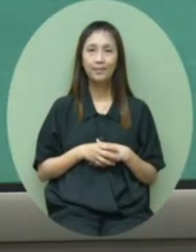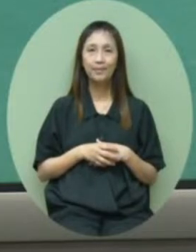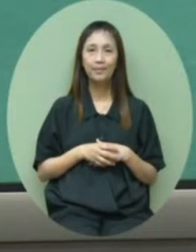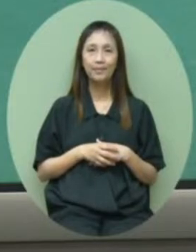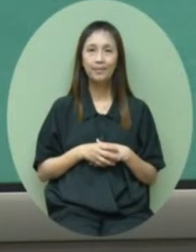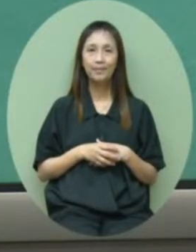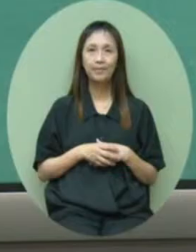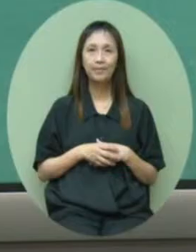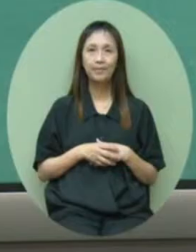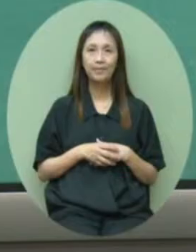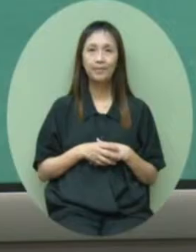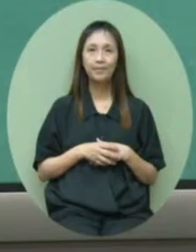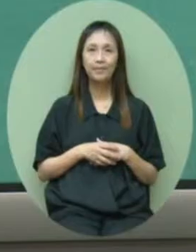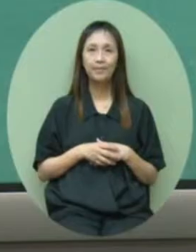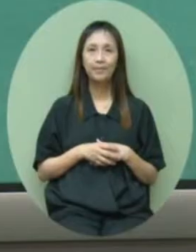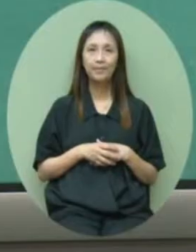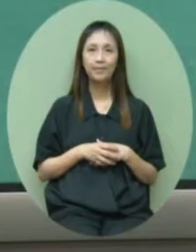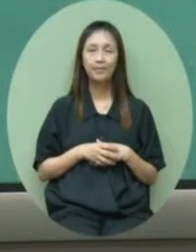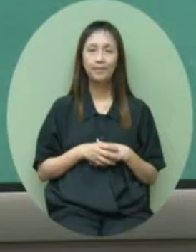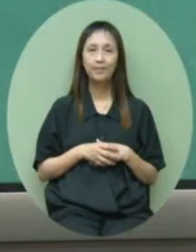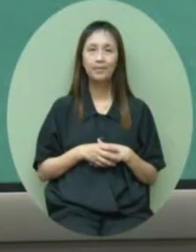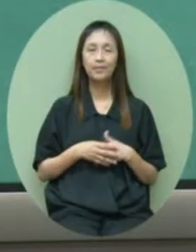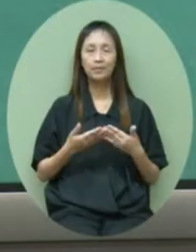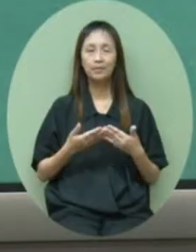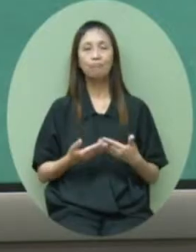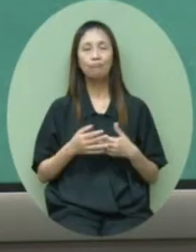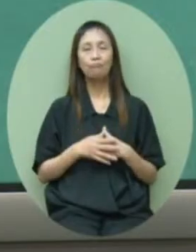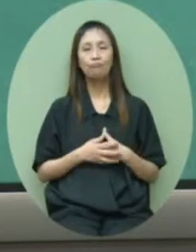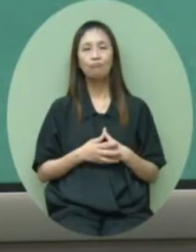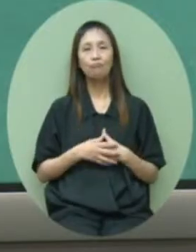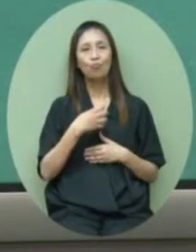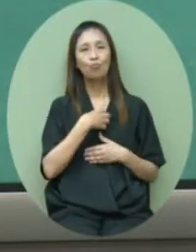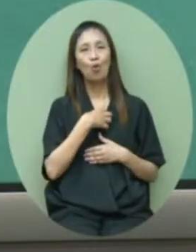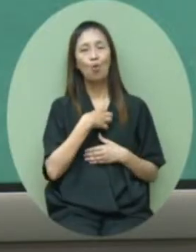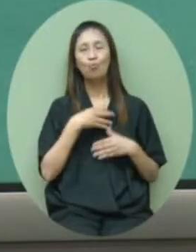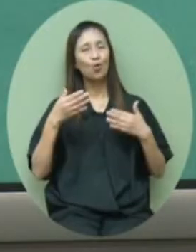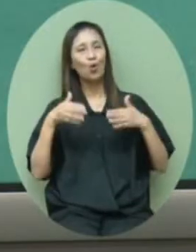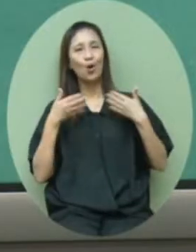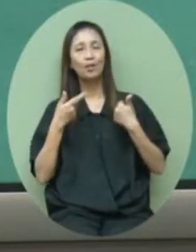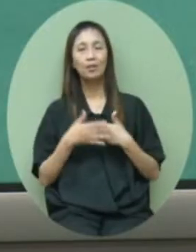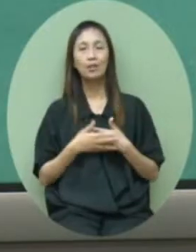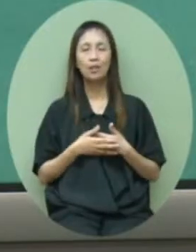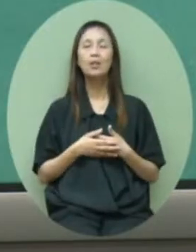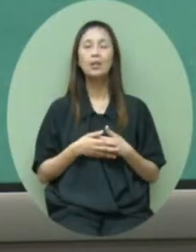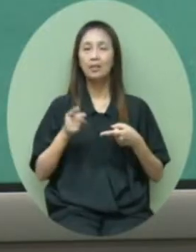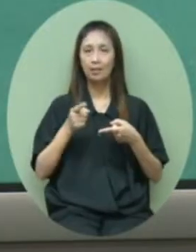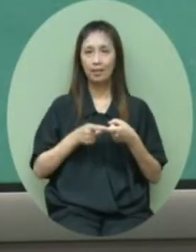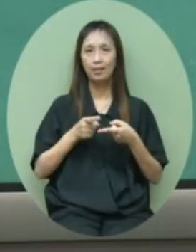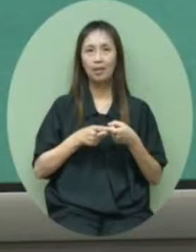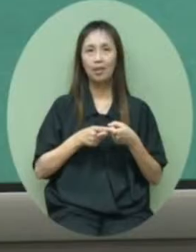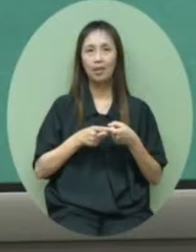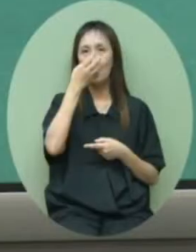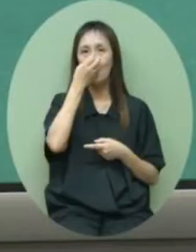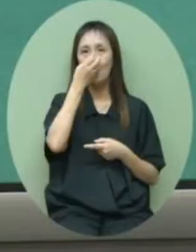performances of a lot of artists from Hong Kong are doing well in different areas.